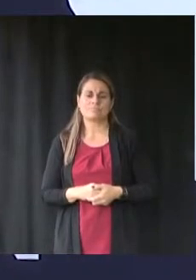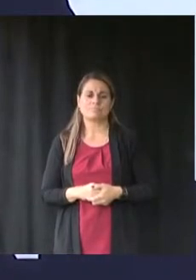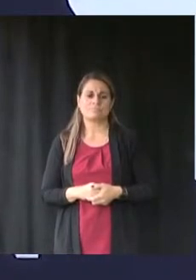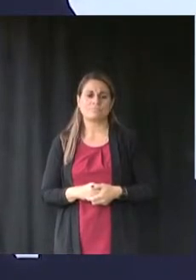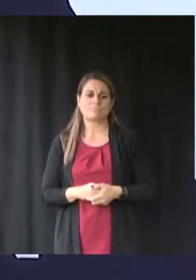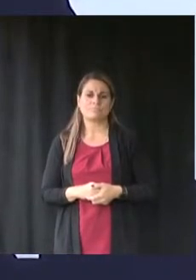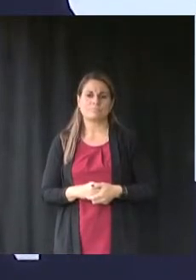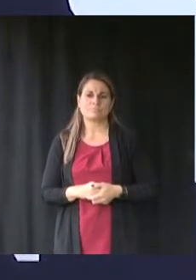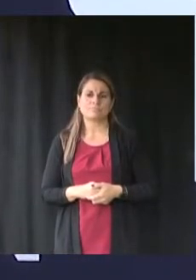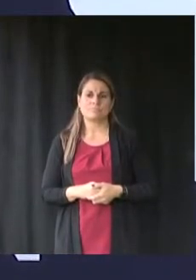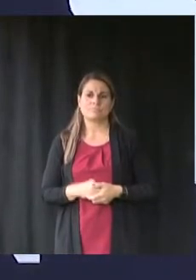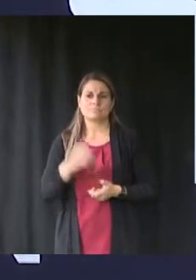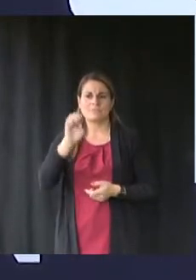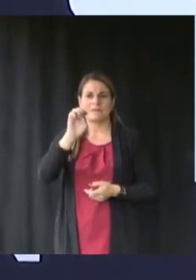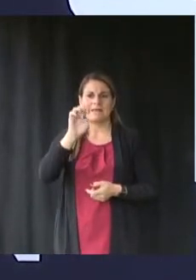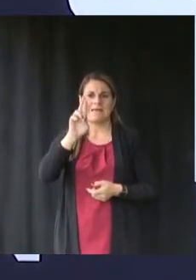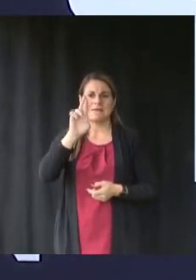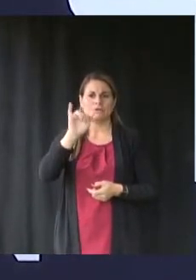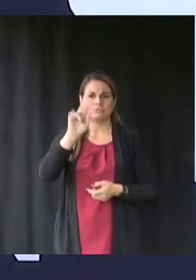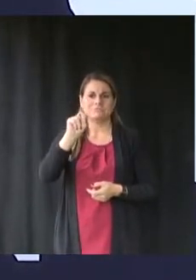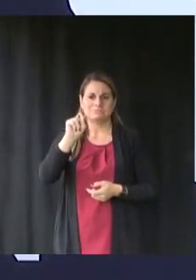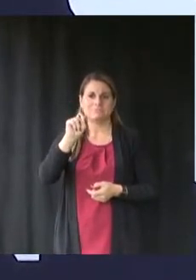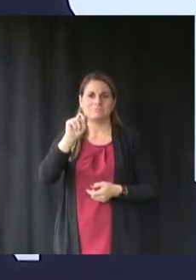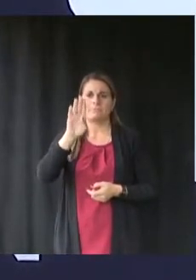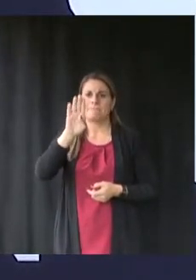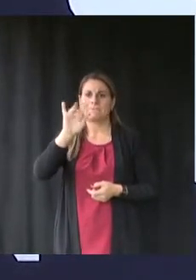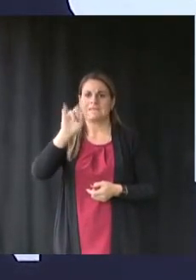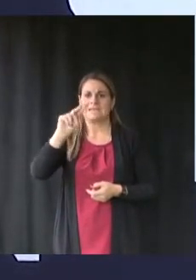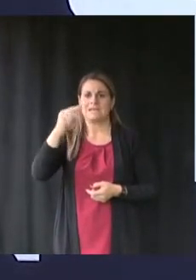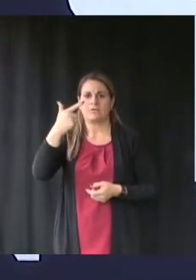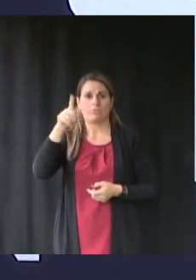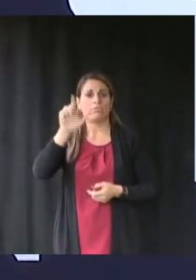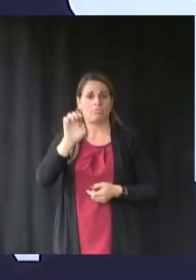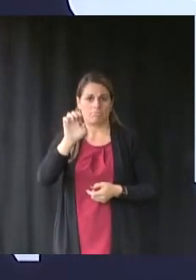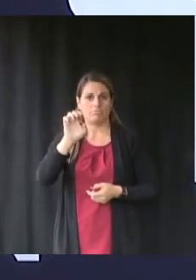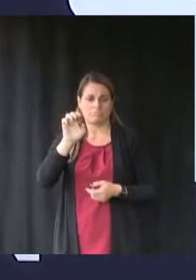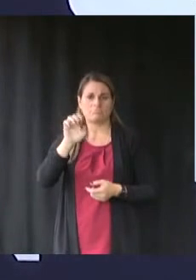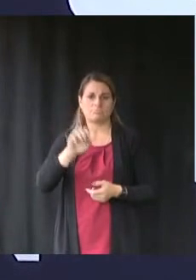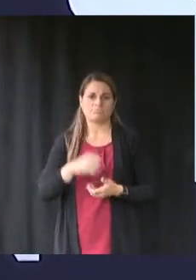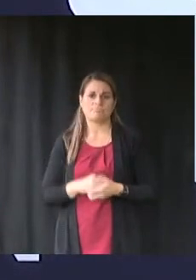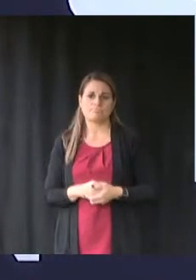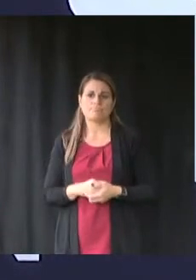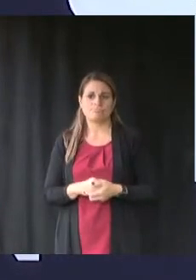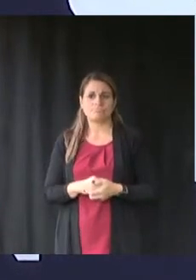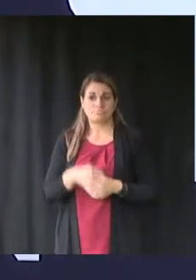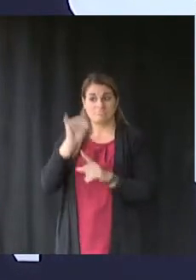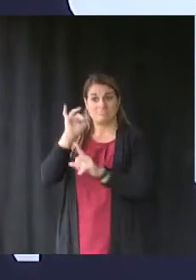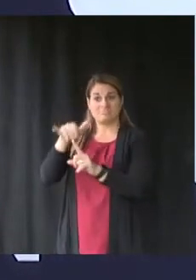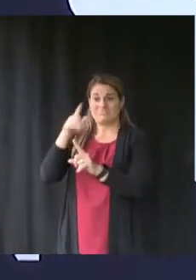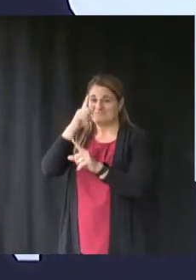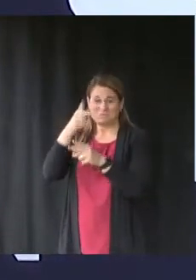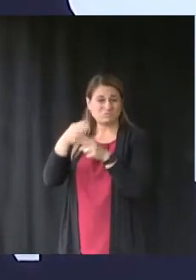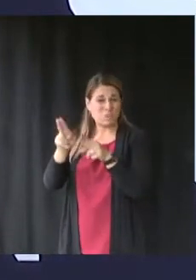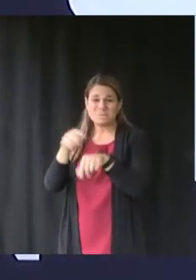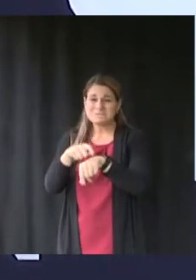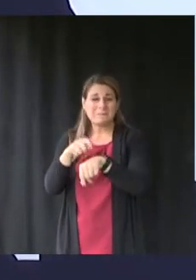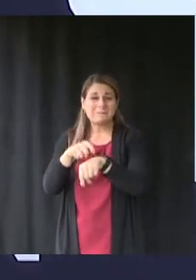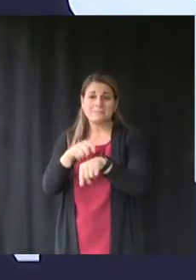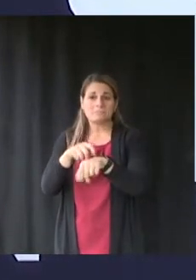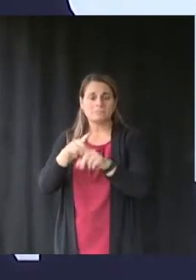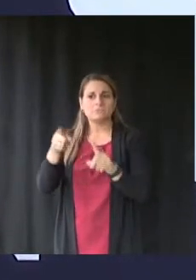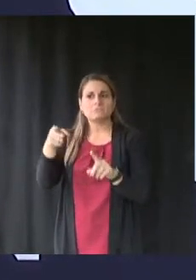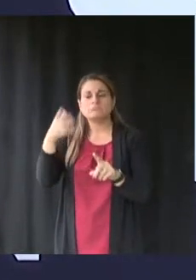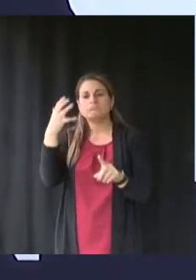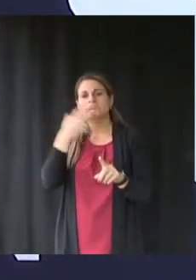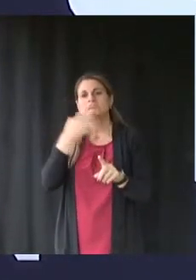And Erin Bingle, Erin Bingle as well, working with us. Erin and I have only known her a short time, but she is phenomenal, the job she's